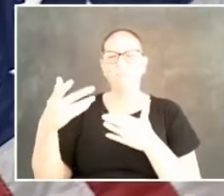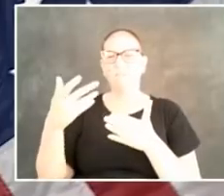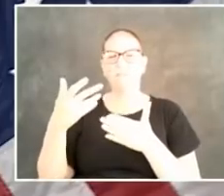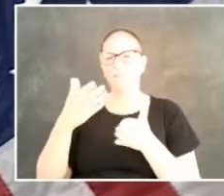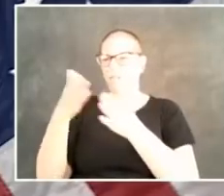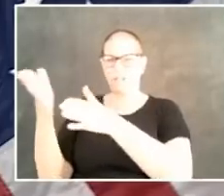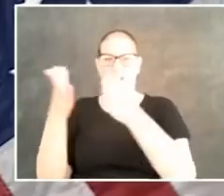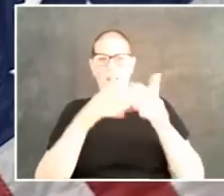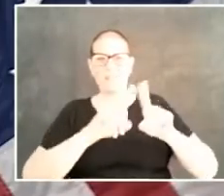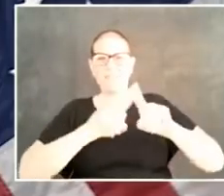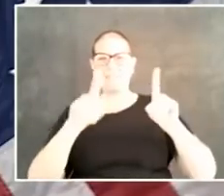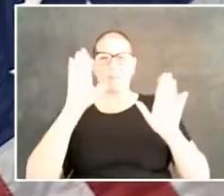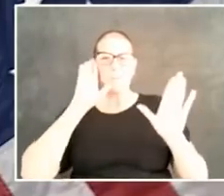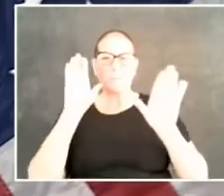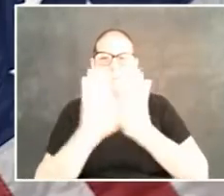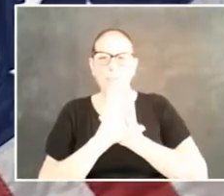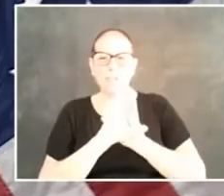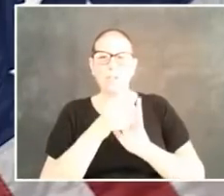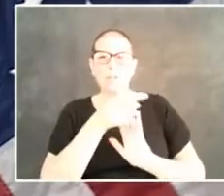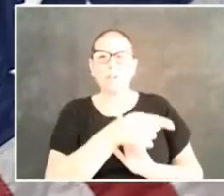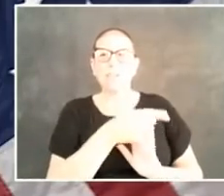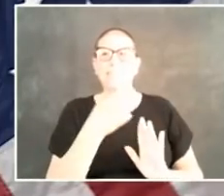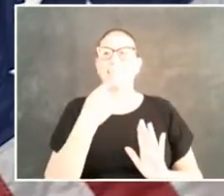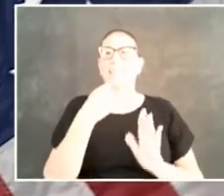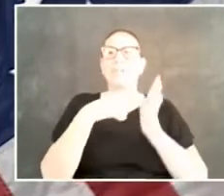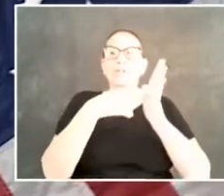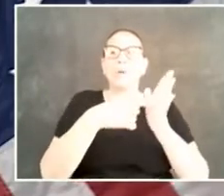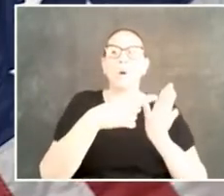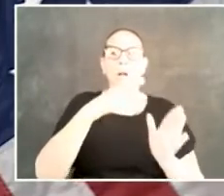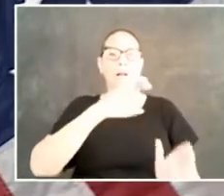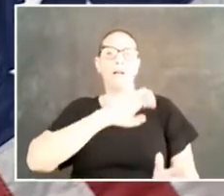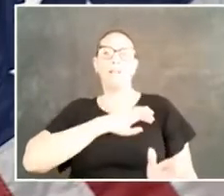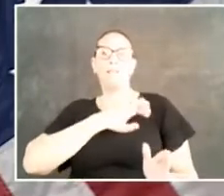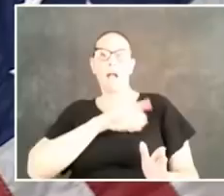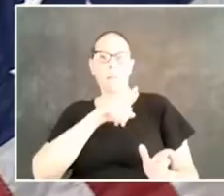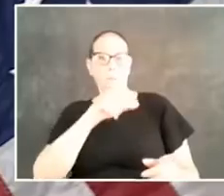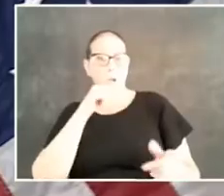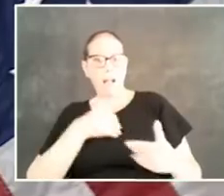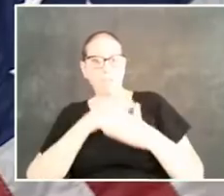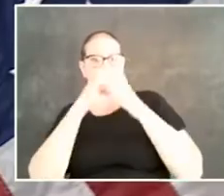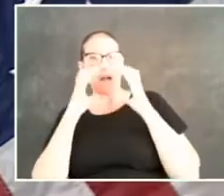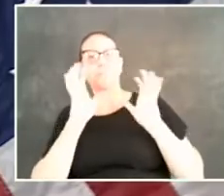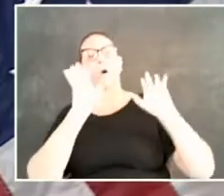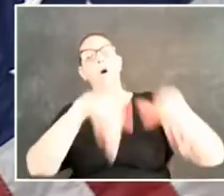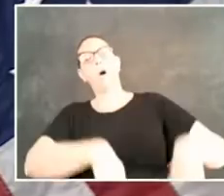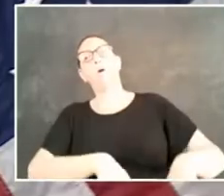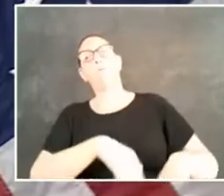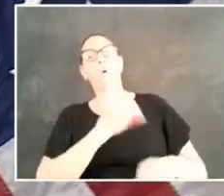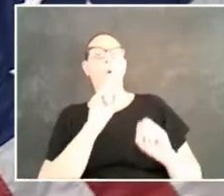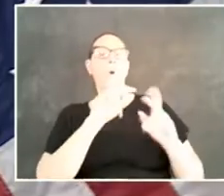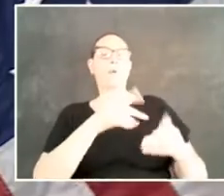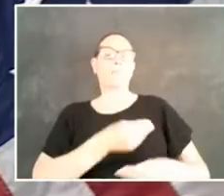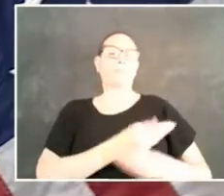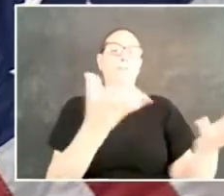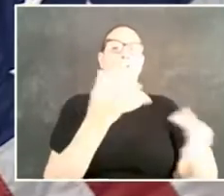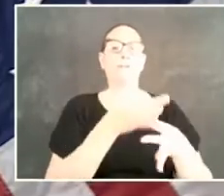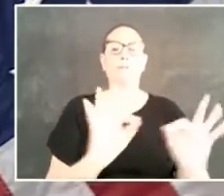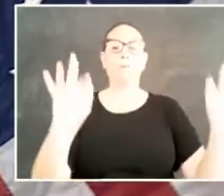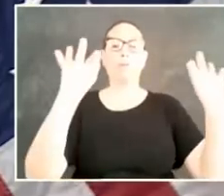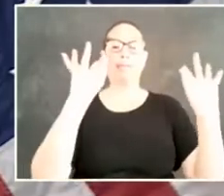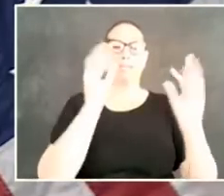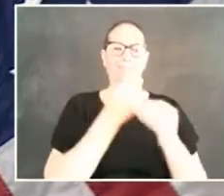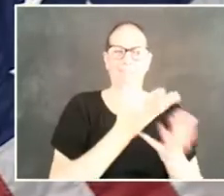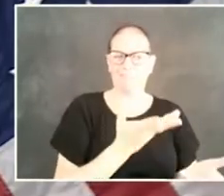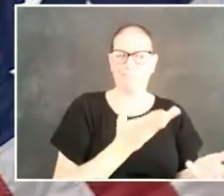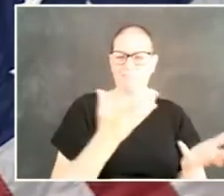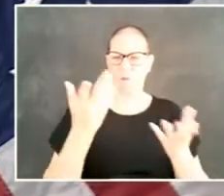When do you give a mask and when do you give a summons? So my question is why, if you can respond to this criticism, the politicians are saying that apparently there's